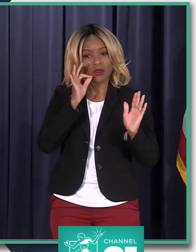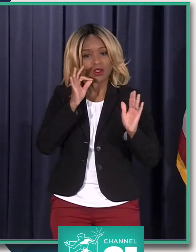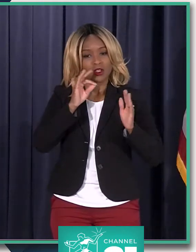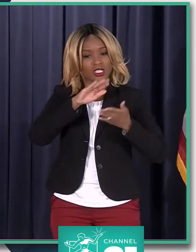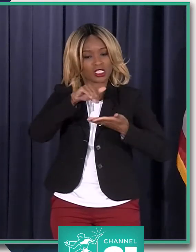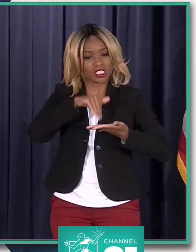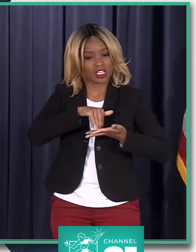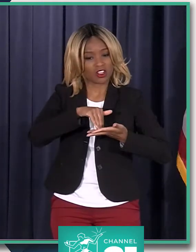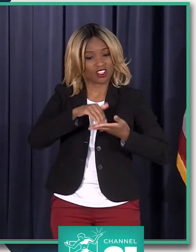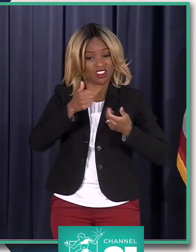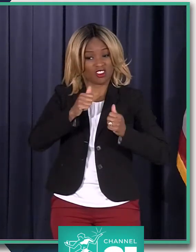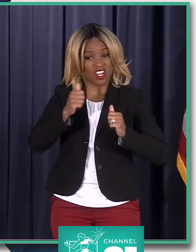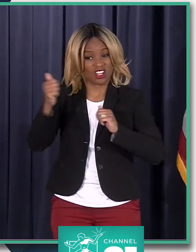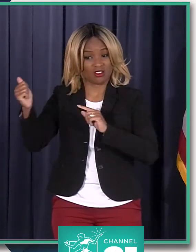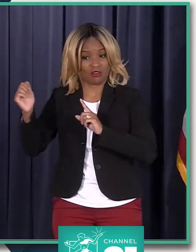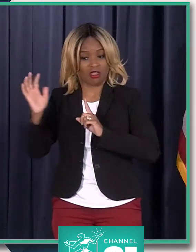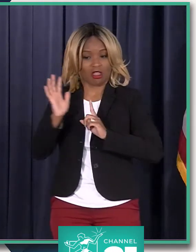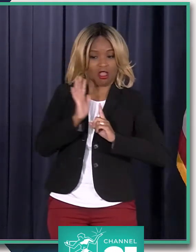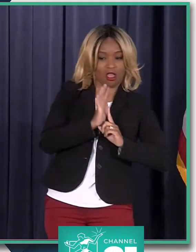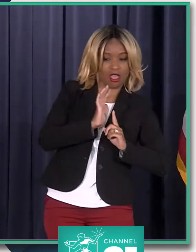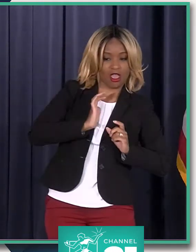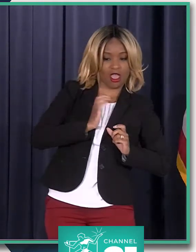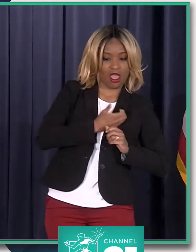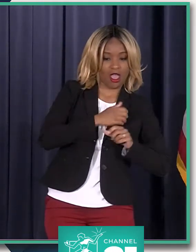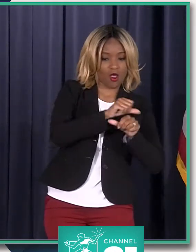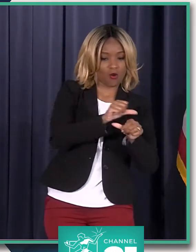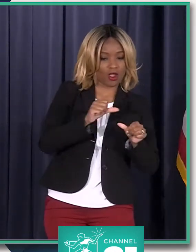area, and we were just wondering if,